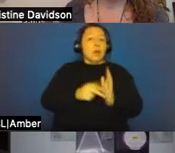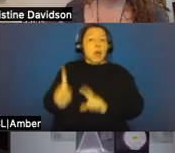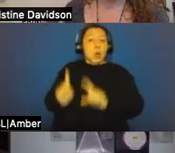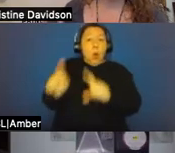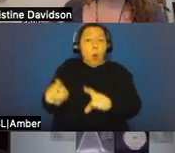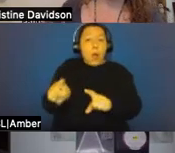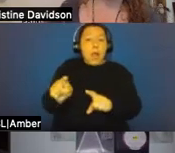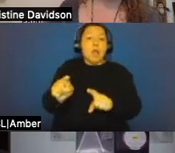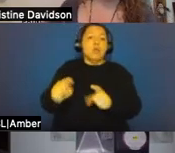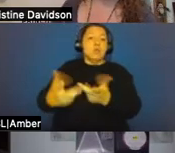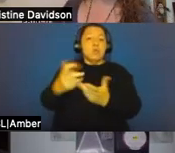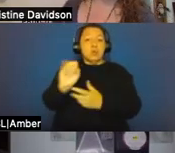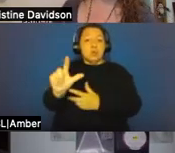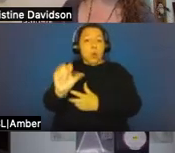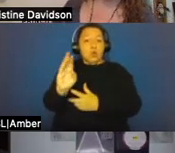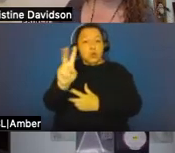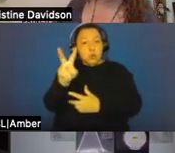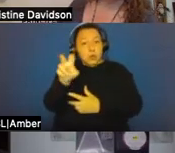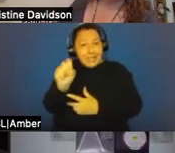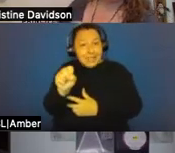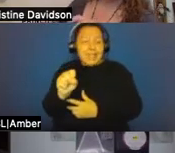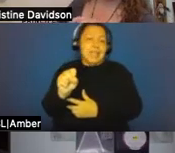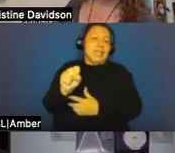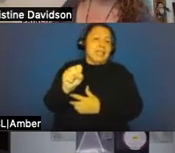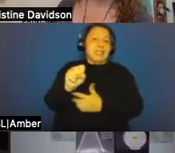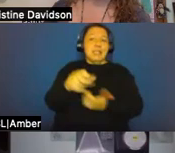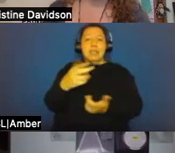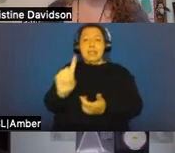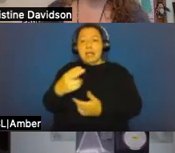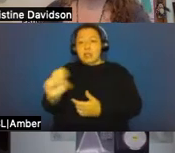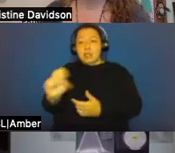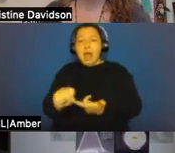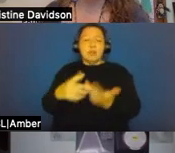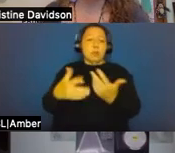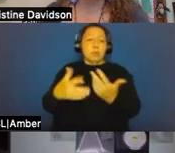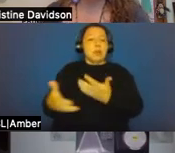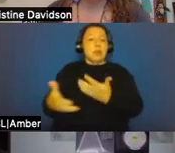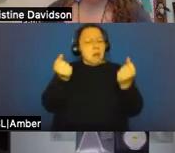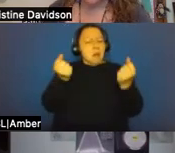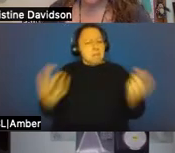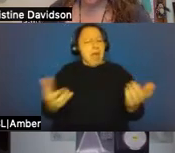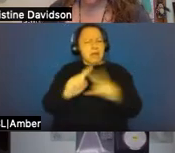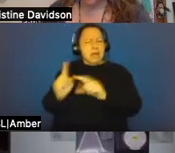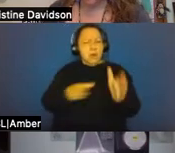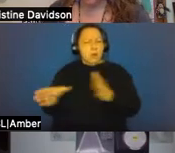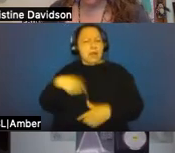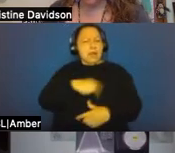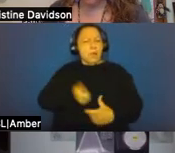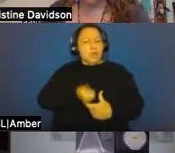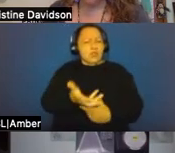right? All different ways. There's many different entry points to when we tell somebody about our sexual assault. And